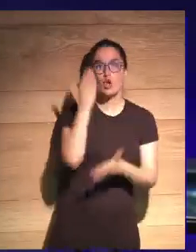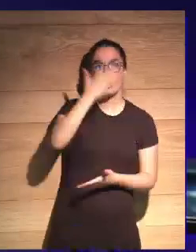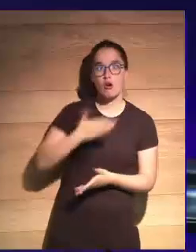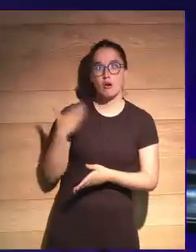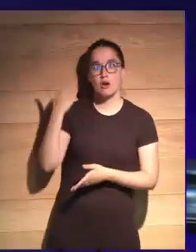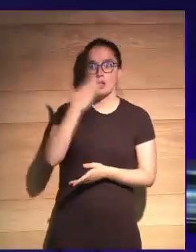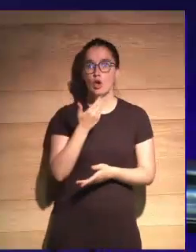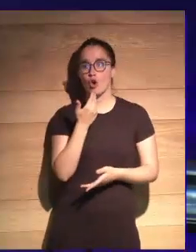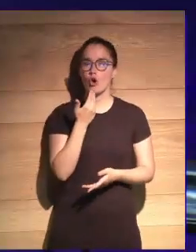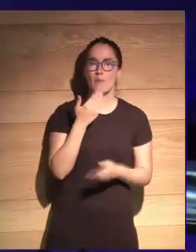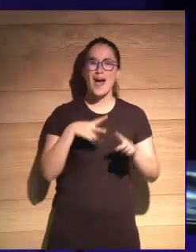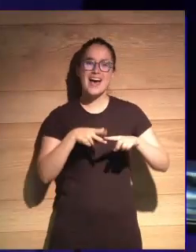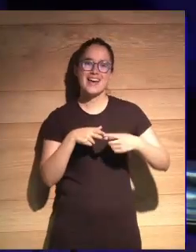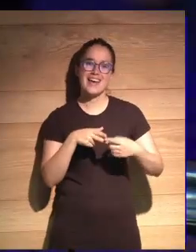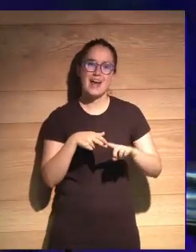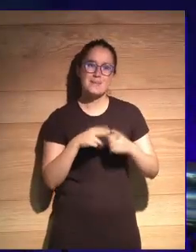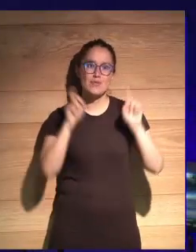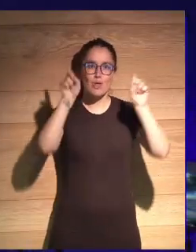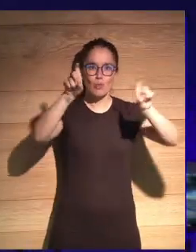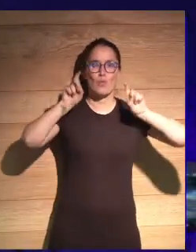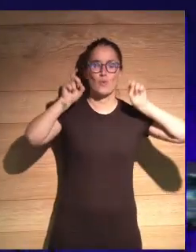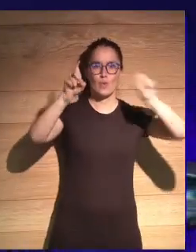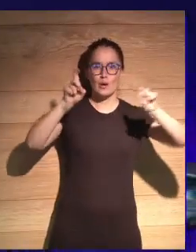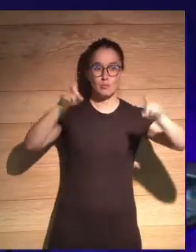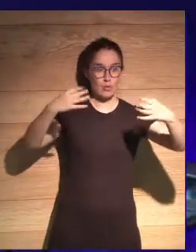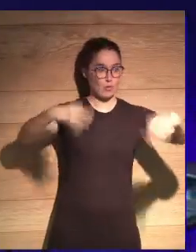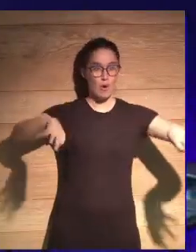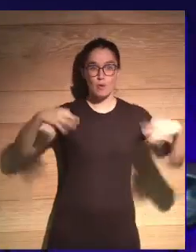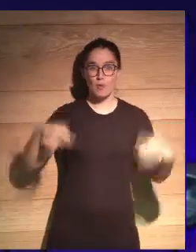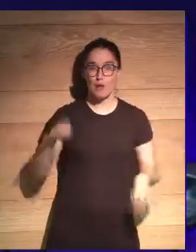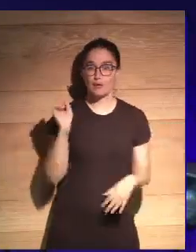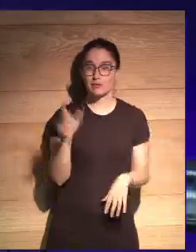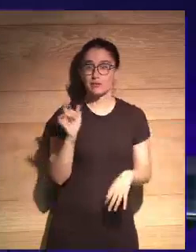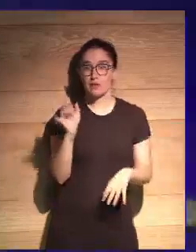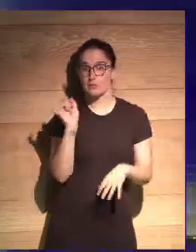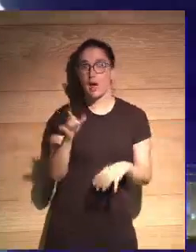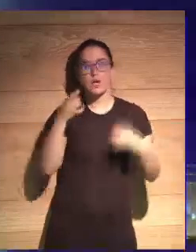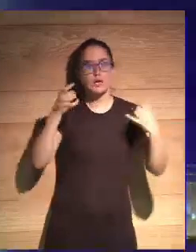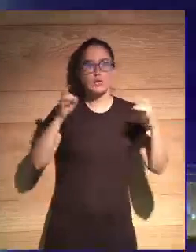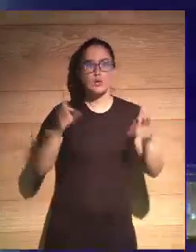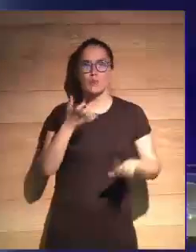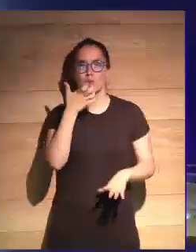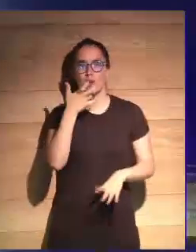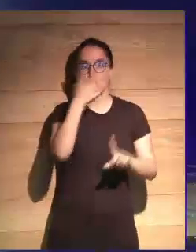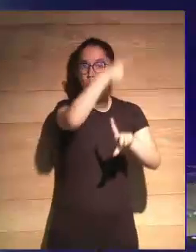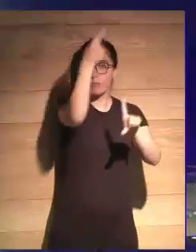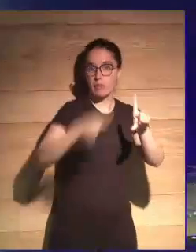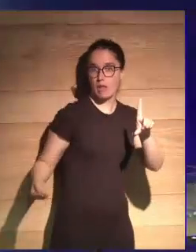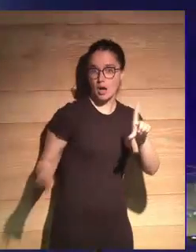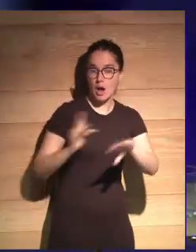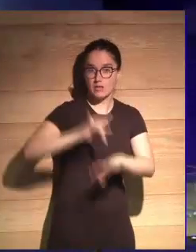has been incorporated in some classrooms as an educational tool,